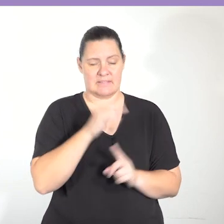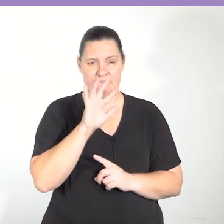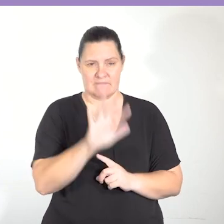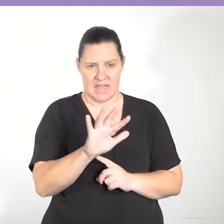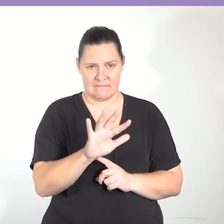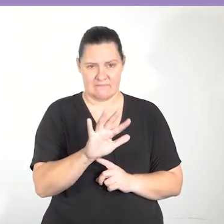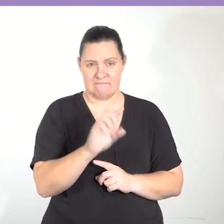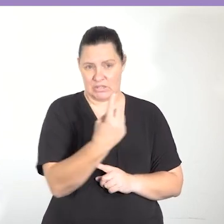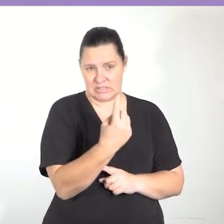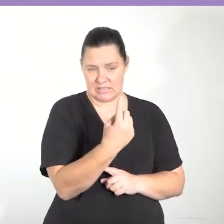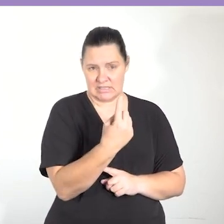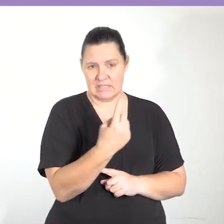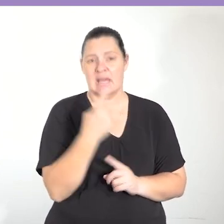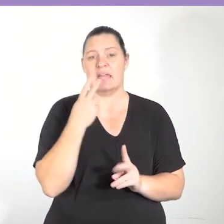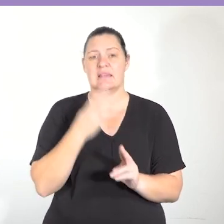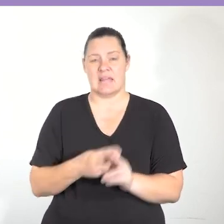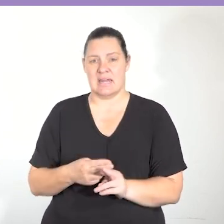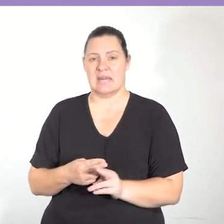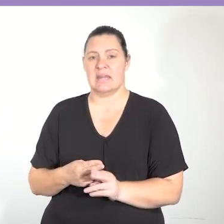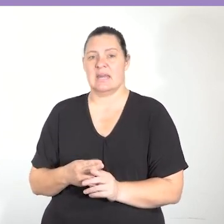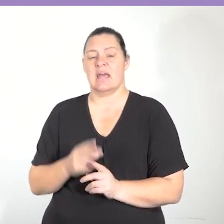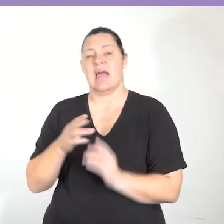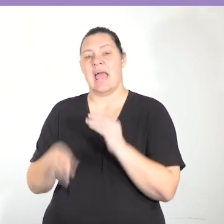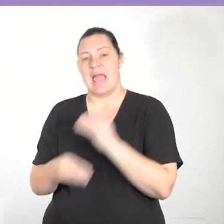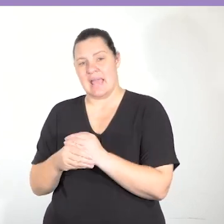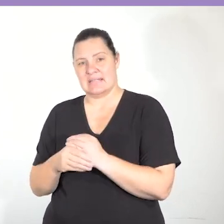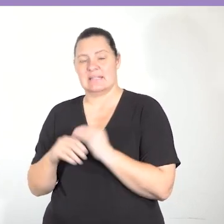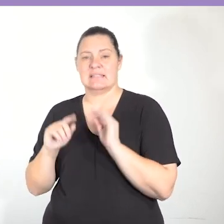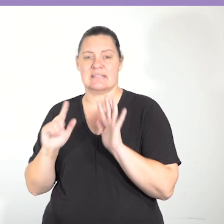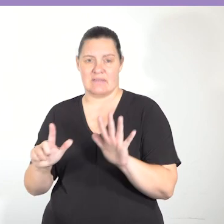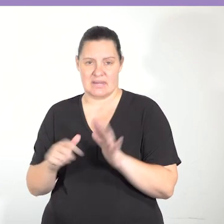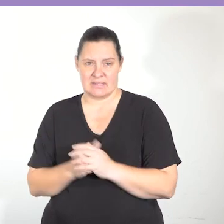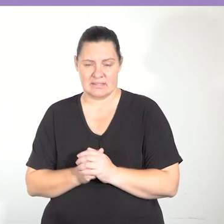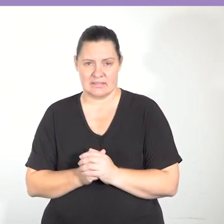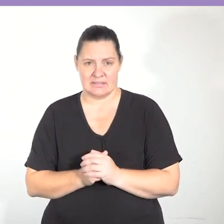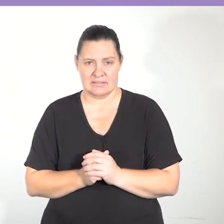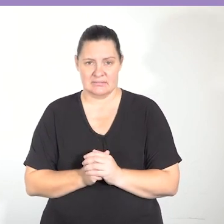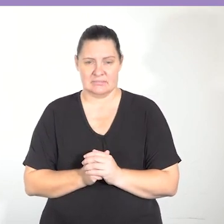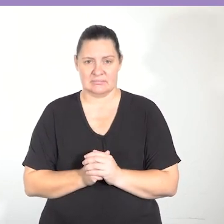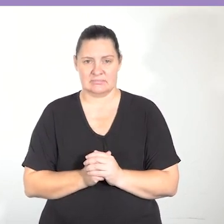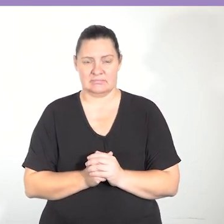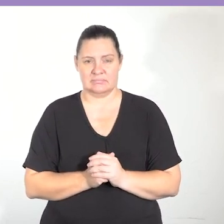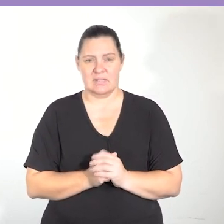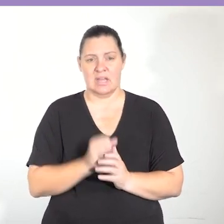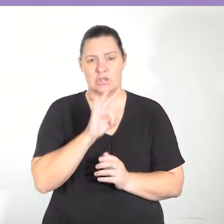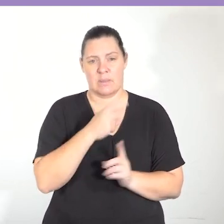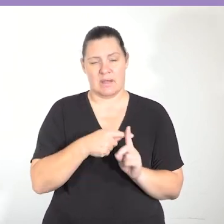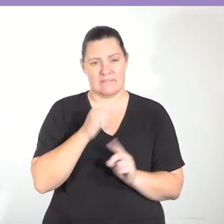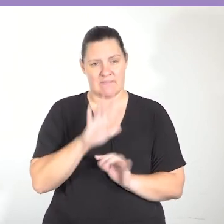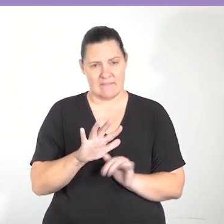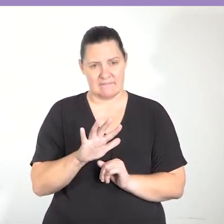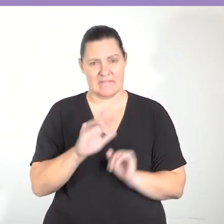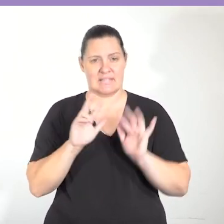plus 5 first, and then you go and you add the 7 after that. So 3 plus 5, we